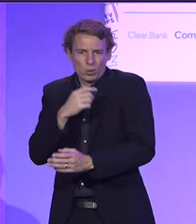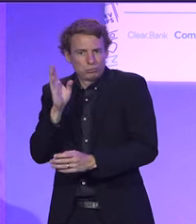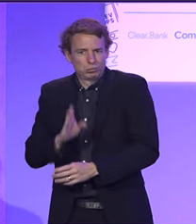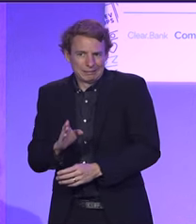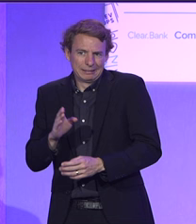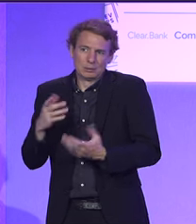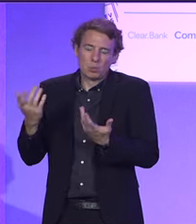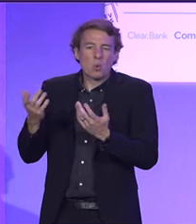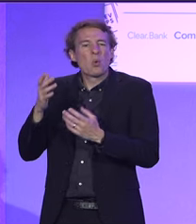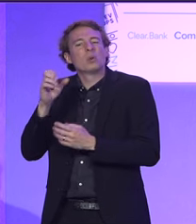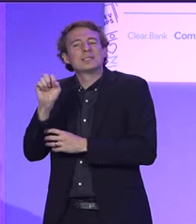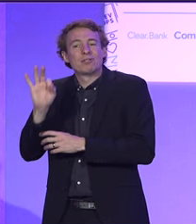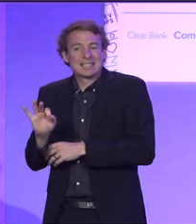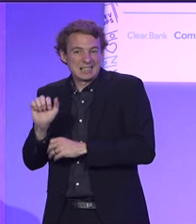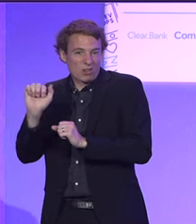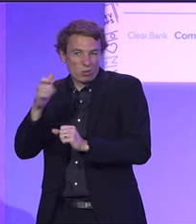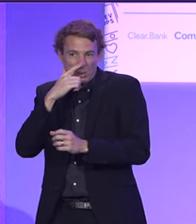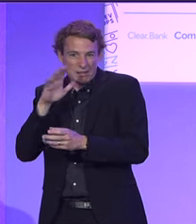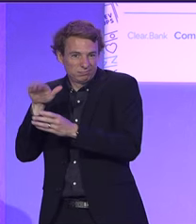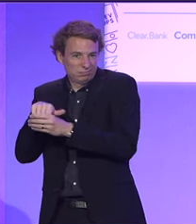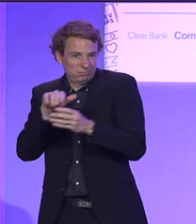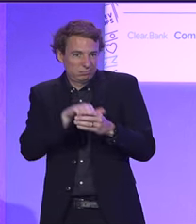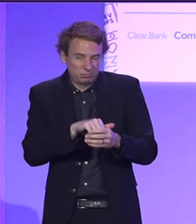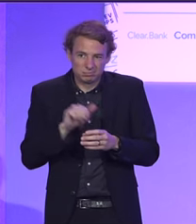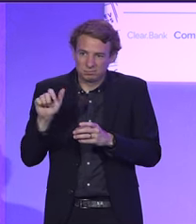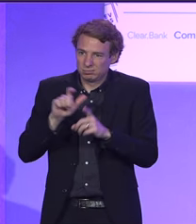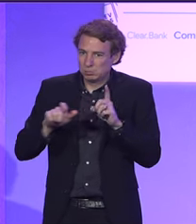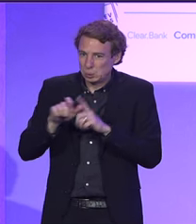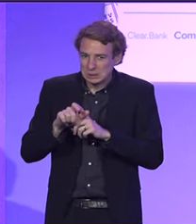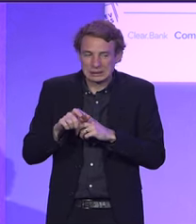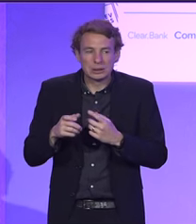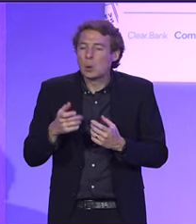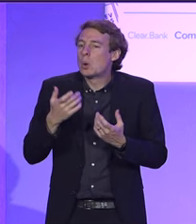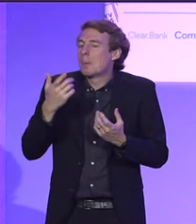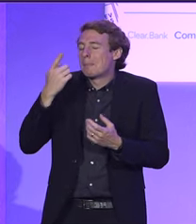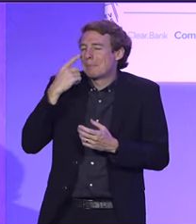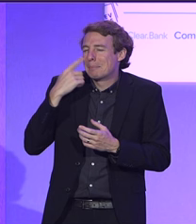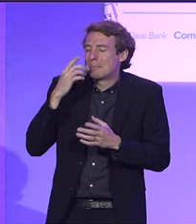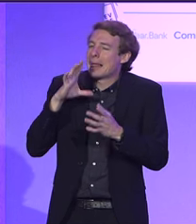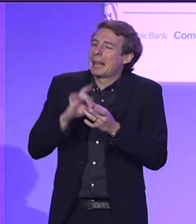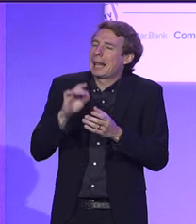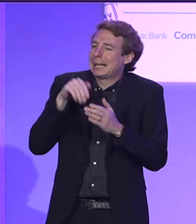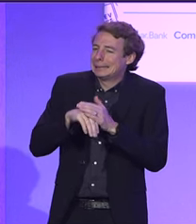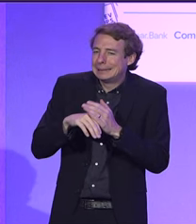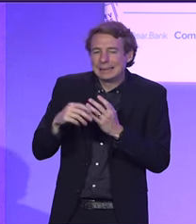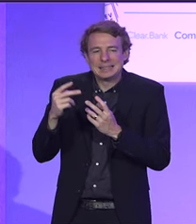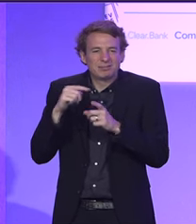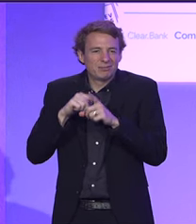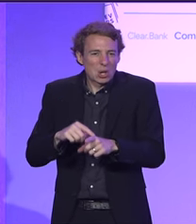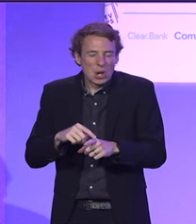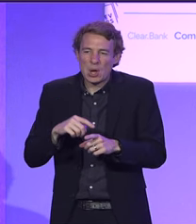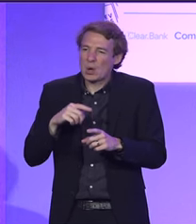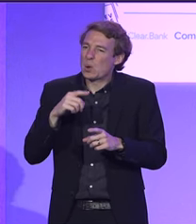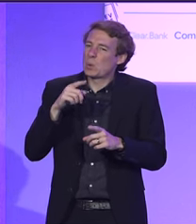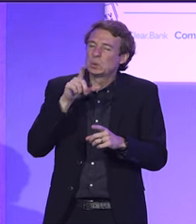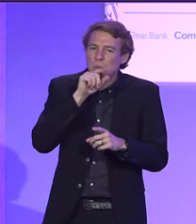happening. But that's enough about that. If you want to find out more about me, you can stalk me on LinkedIn. You can follow me on Twitter or X, whatever it's called,